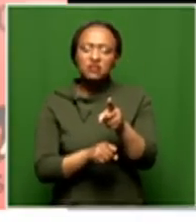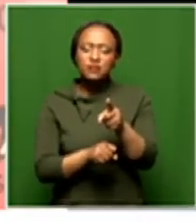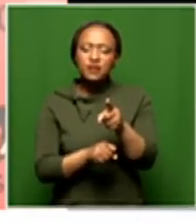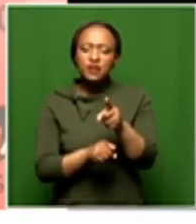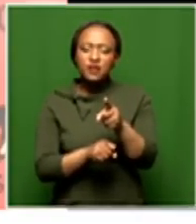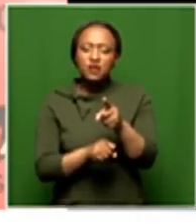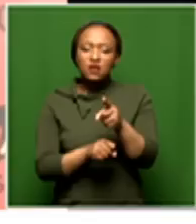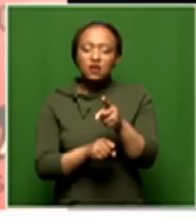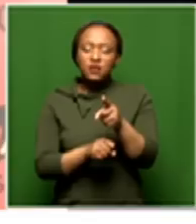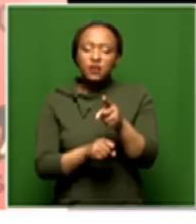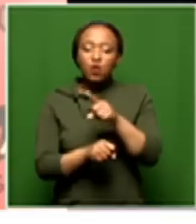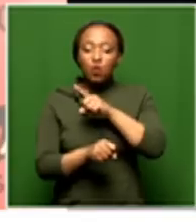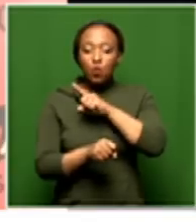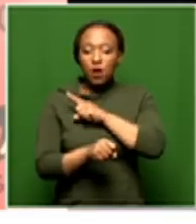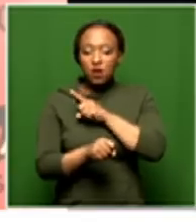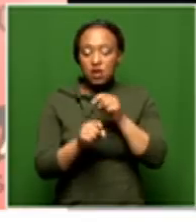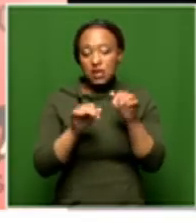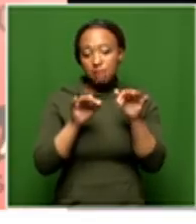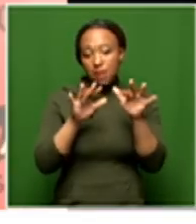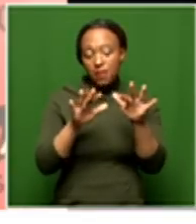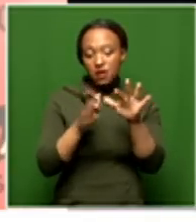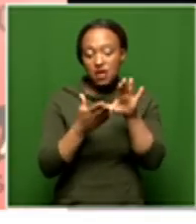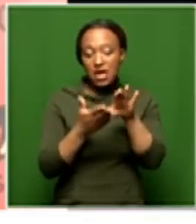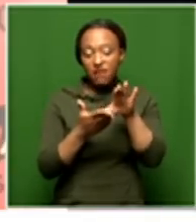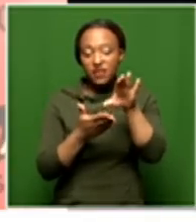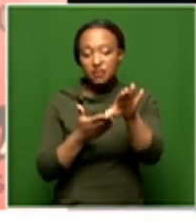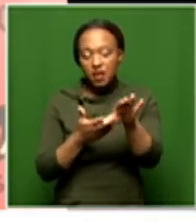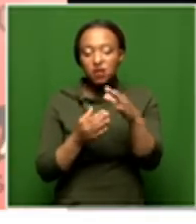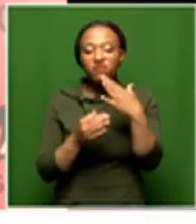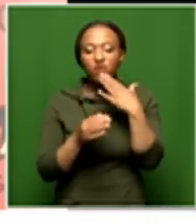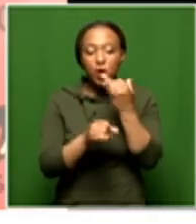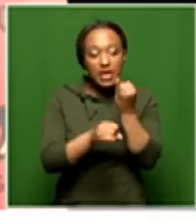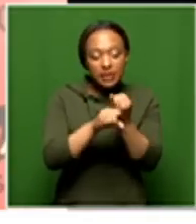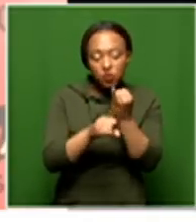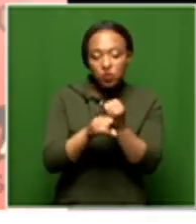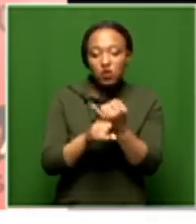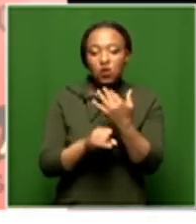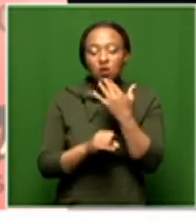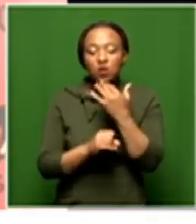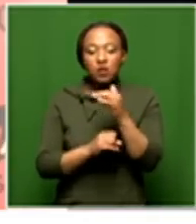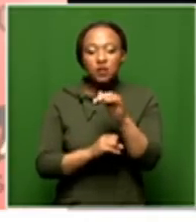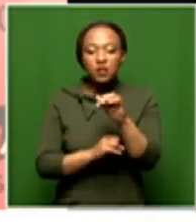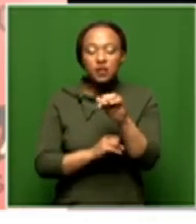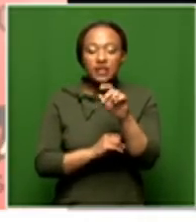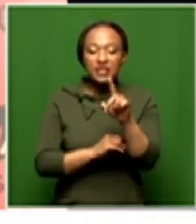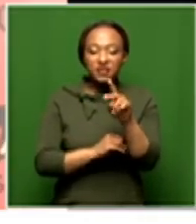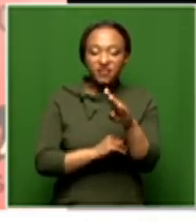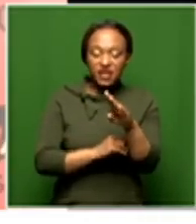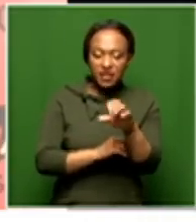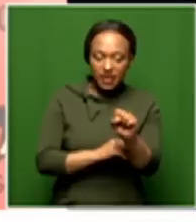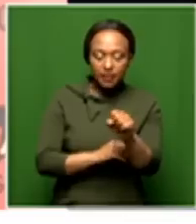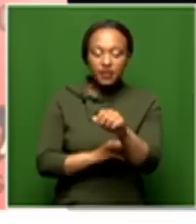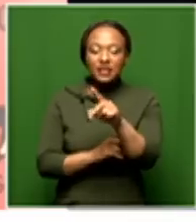or recapitalize the public investment institutions like DBSA, IDC, and so forth,